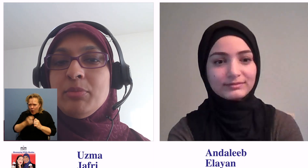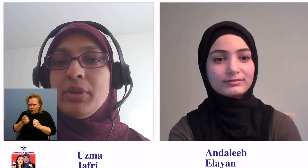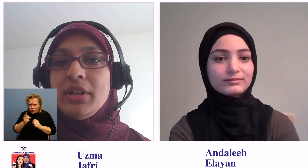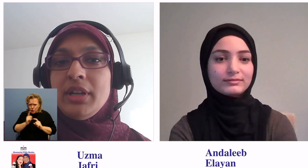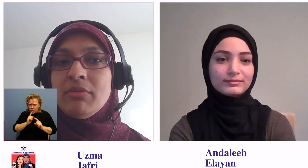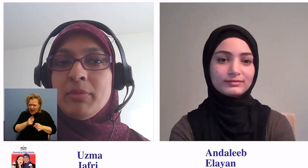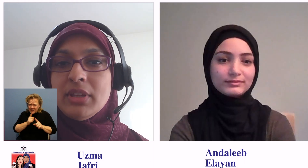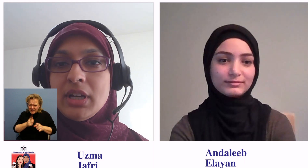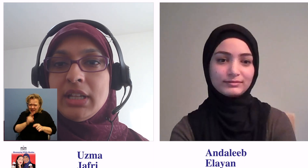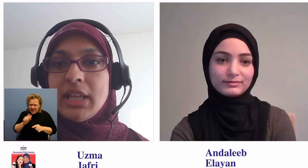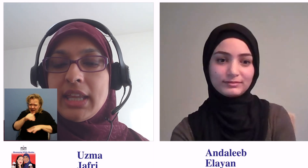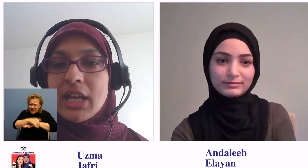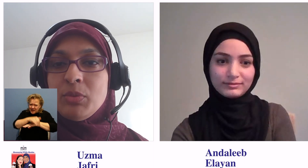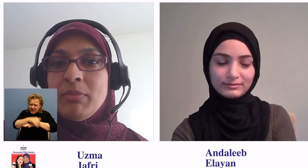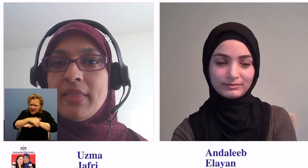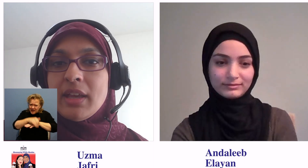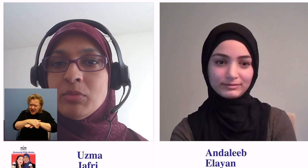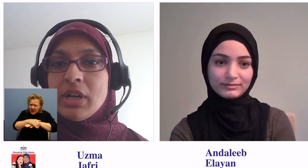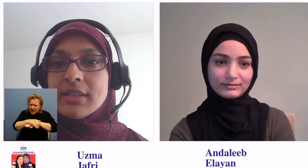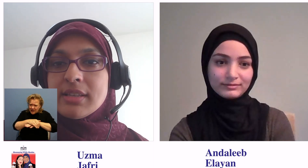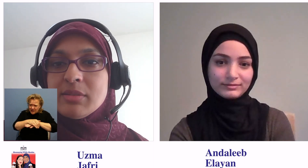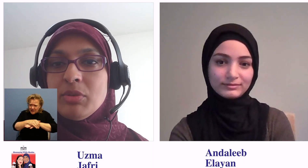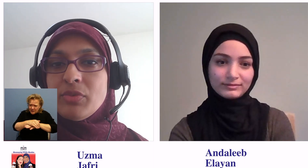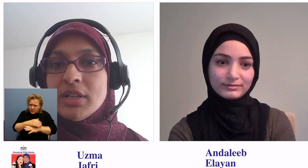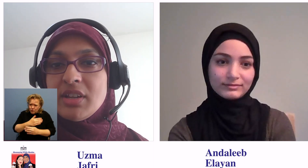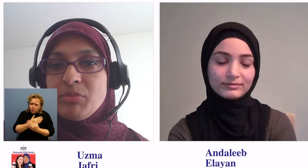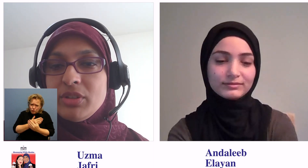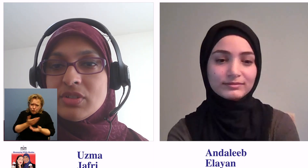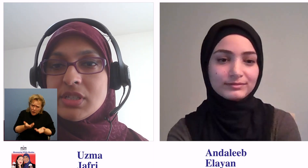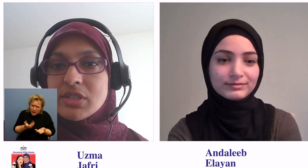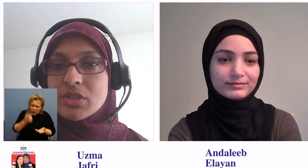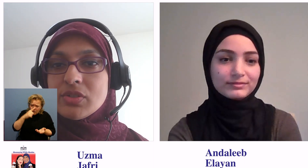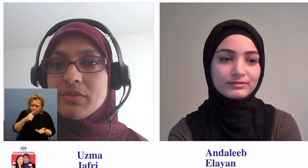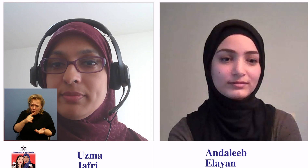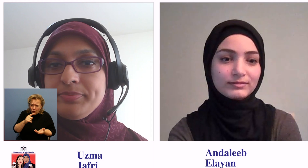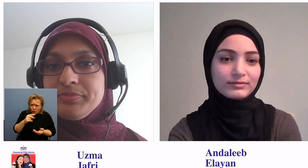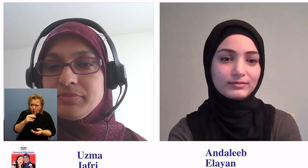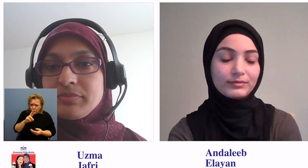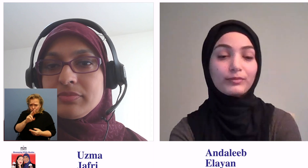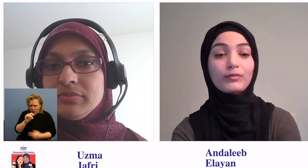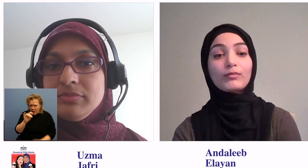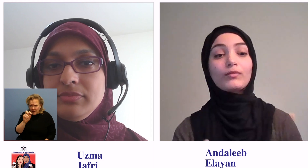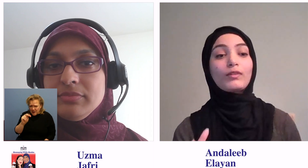The night prayer in Ramadan. Like, how do we make that more accessible for our deaf brothers and sisters?